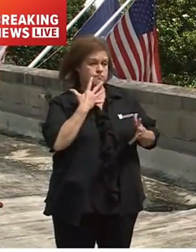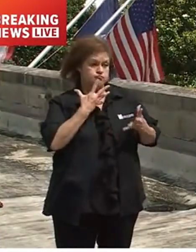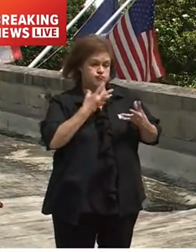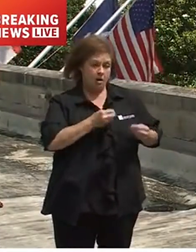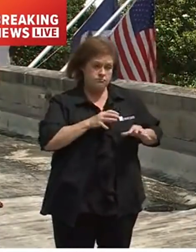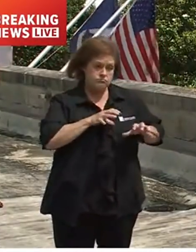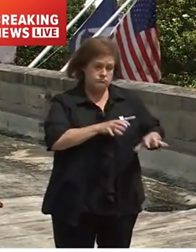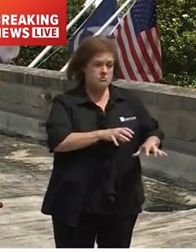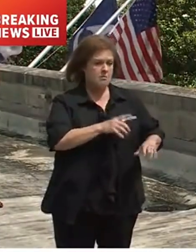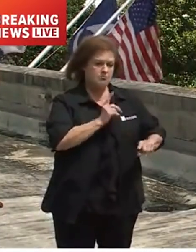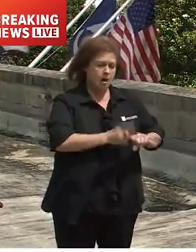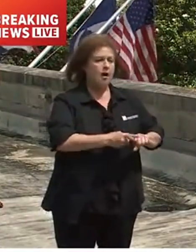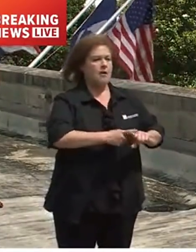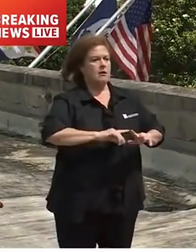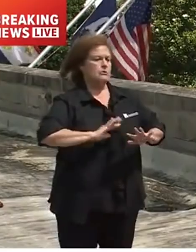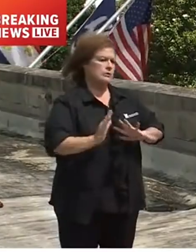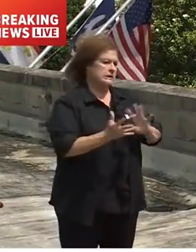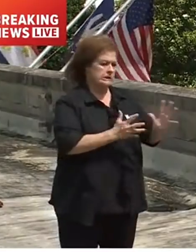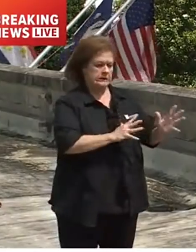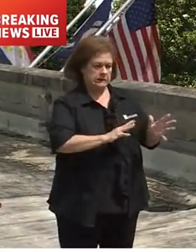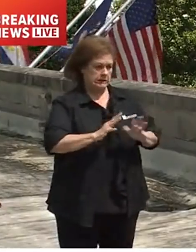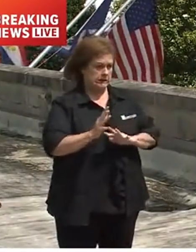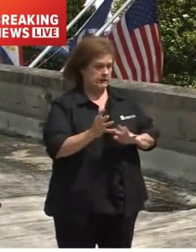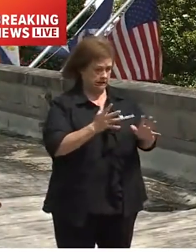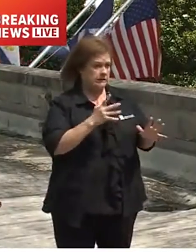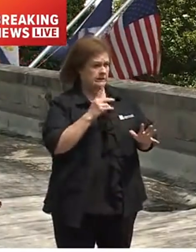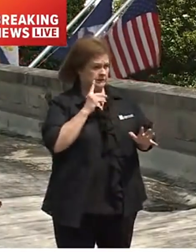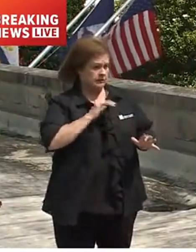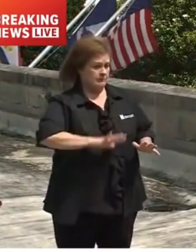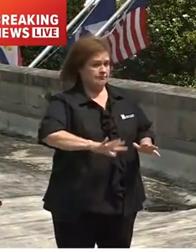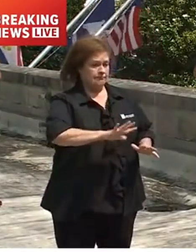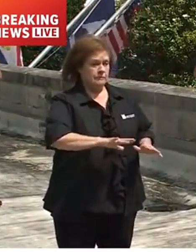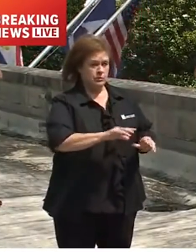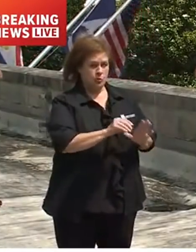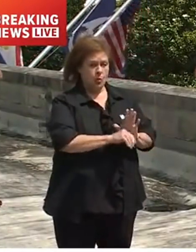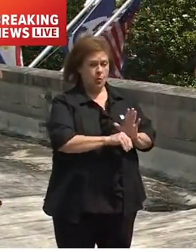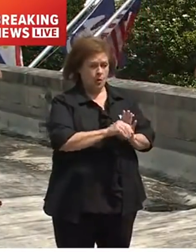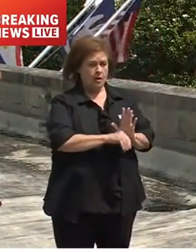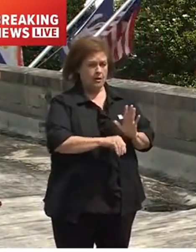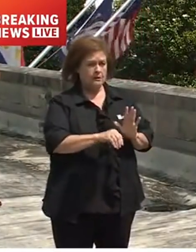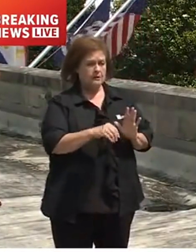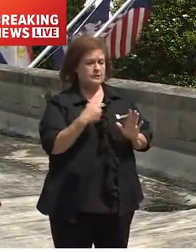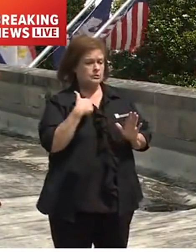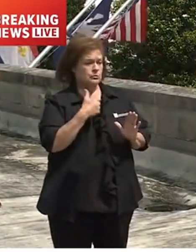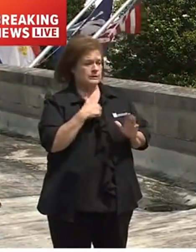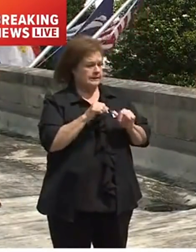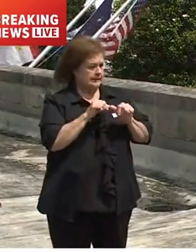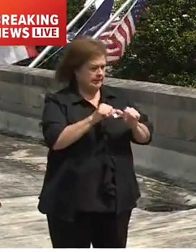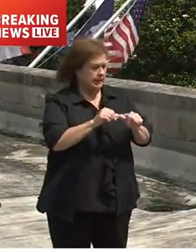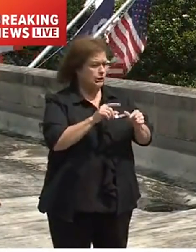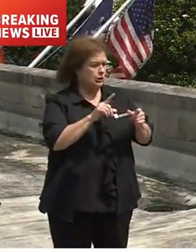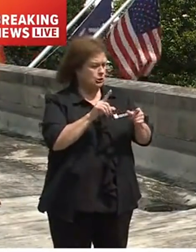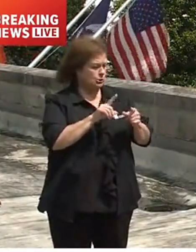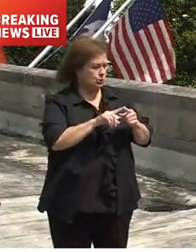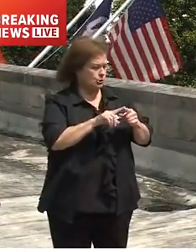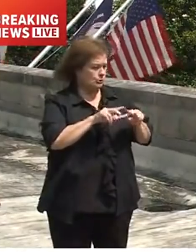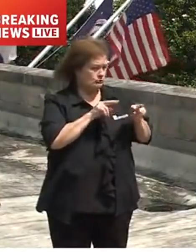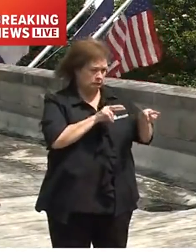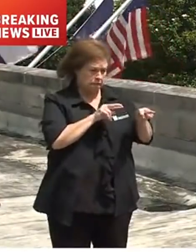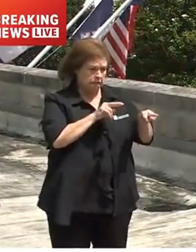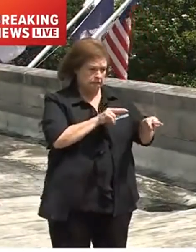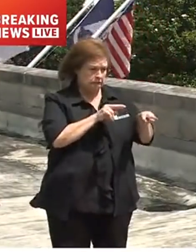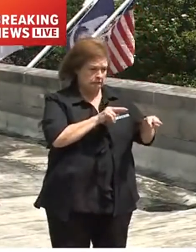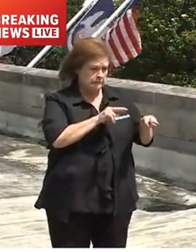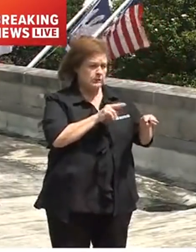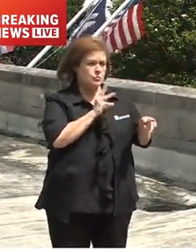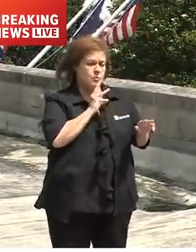we're talking wind here, right here for the city of New Orleans. We're continuing to monitor the levels of the Mississippi